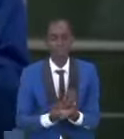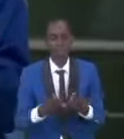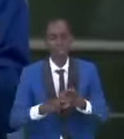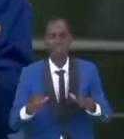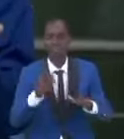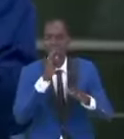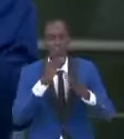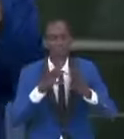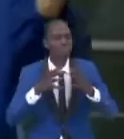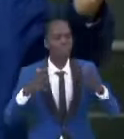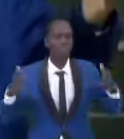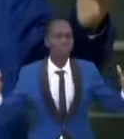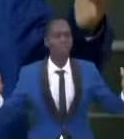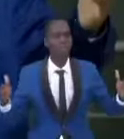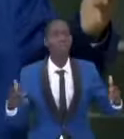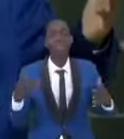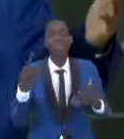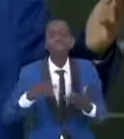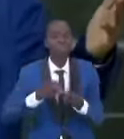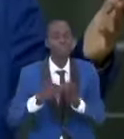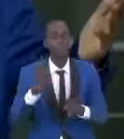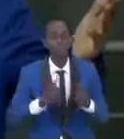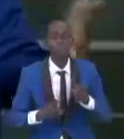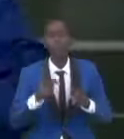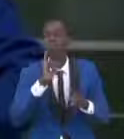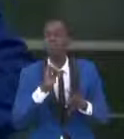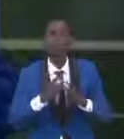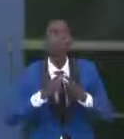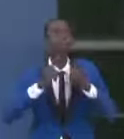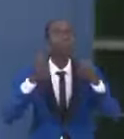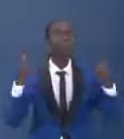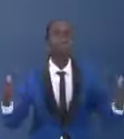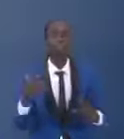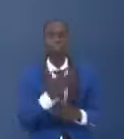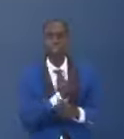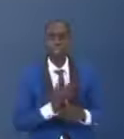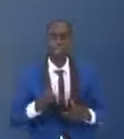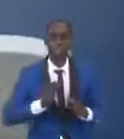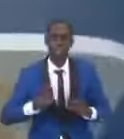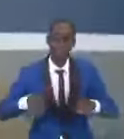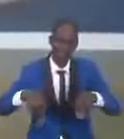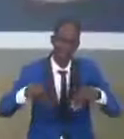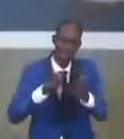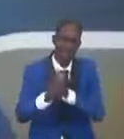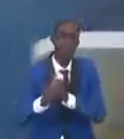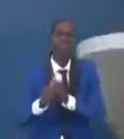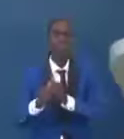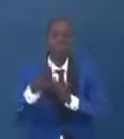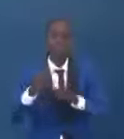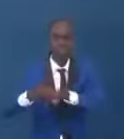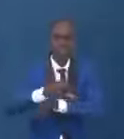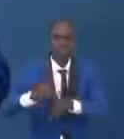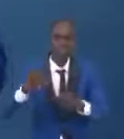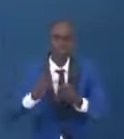vast. The population is great. And I give the baton to them. I'm